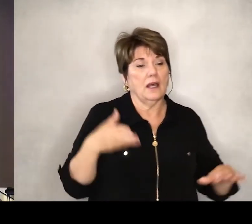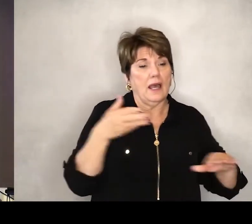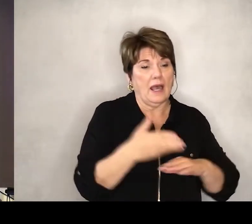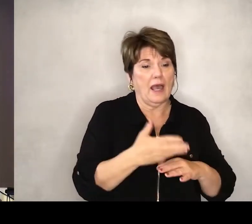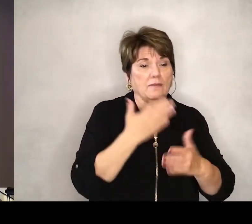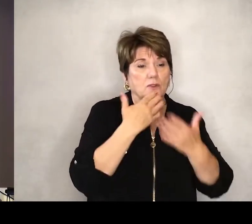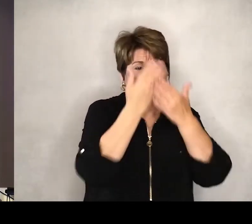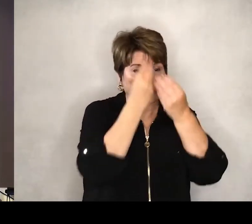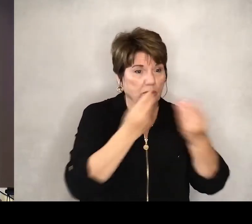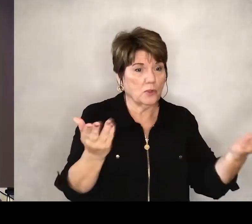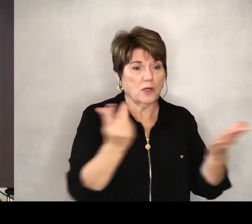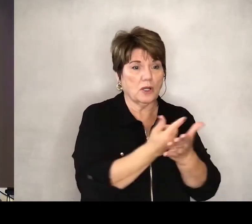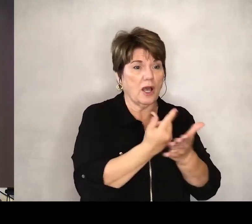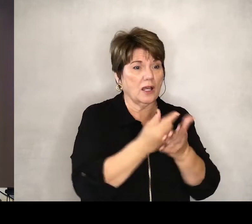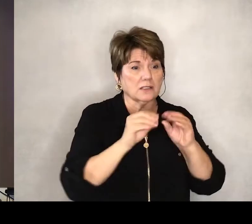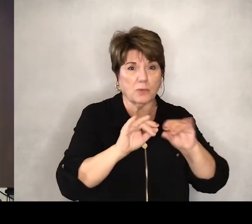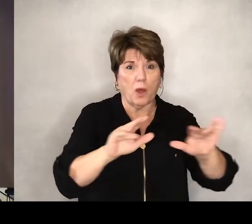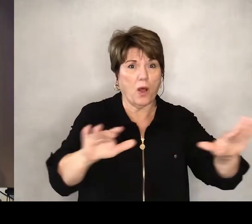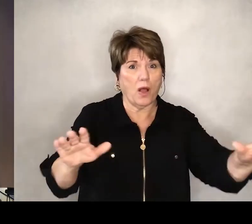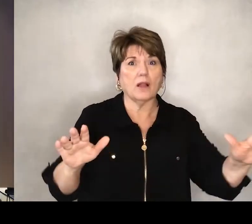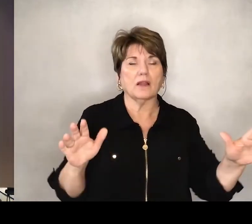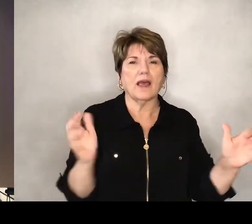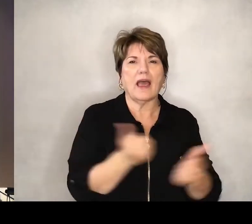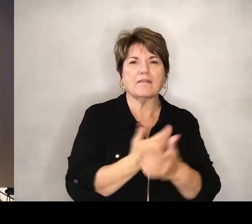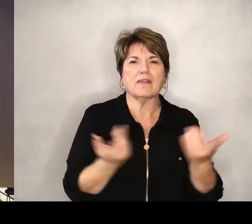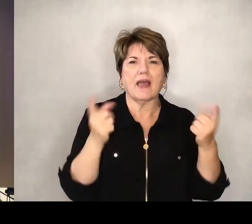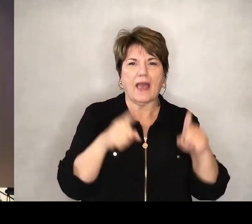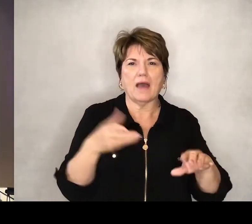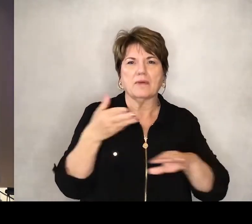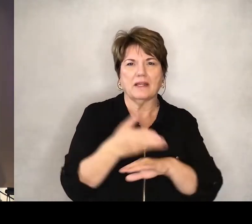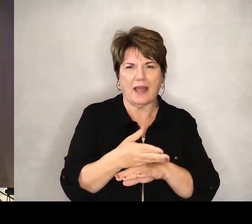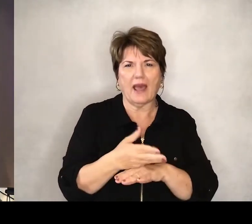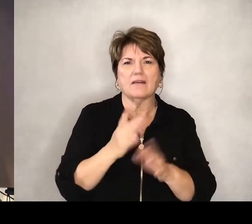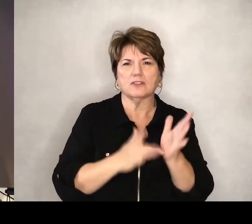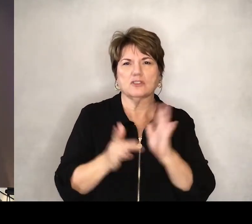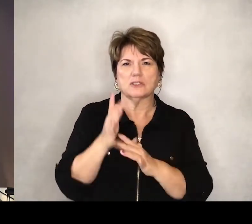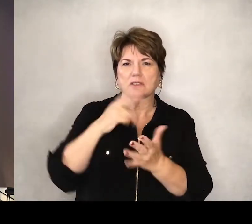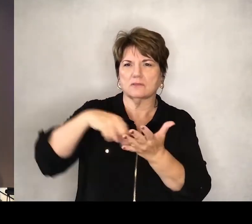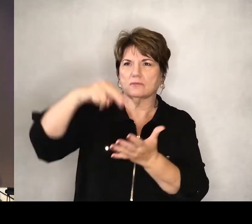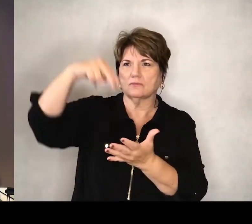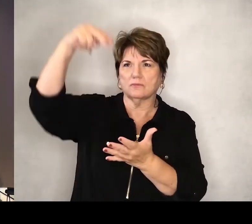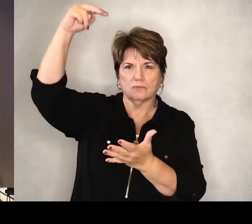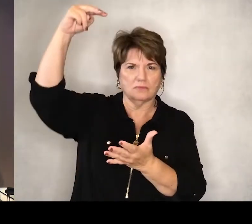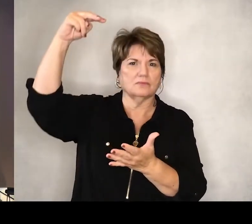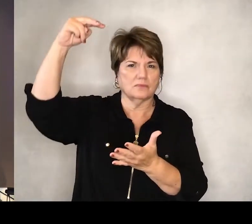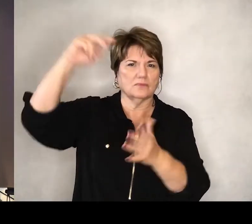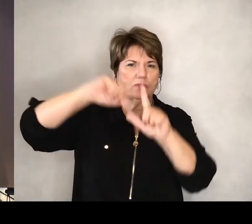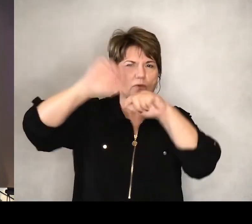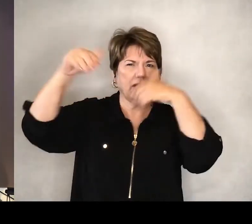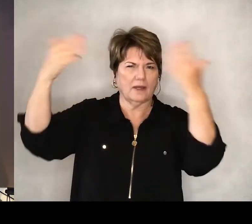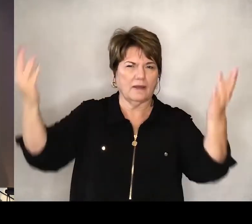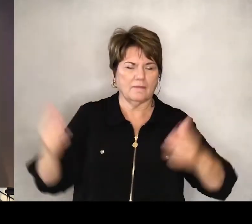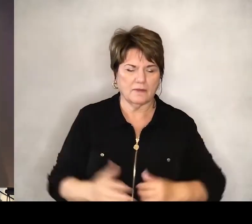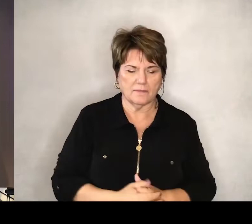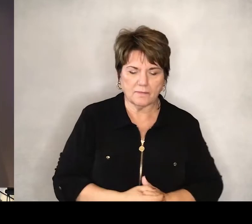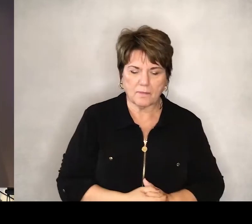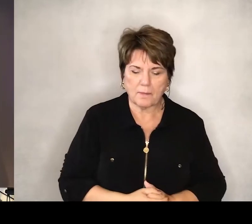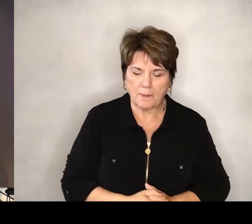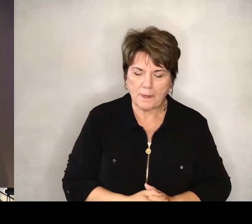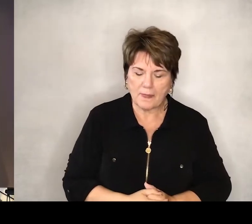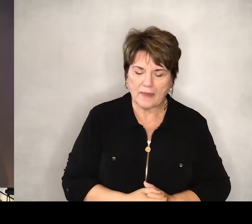the good news of the gospel is sort of taking place. This is everything that sort of happens after that. So that's what this particular moment in the scripture is kind of indicating to